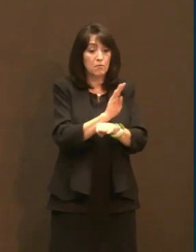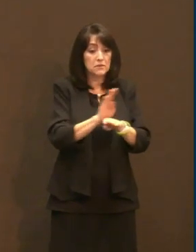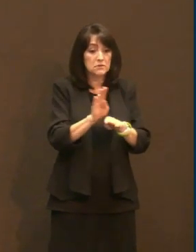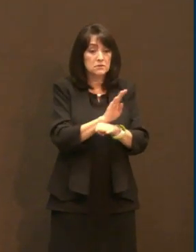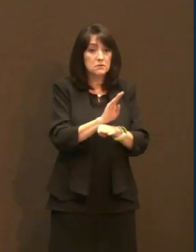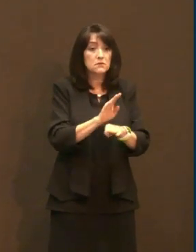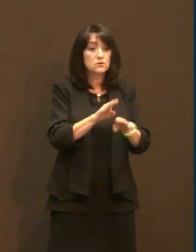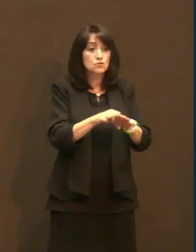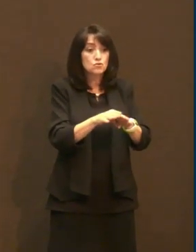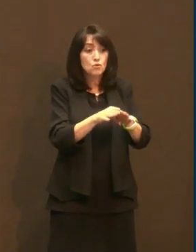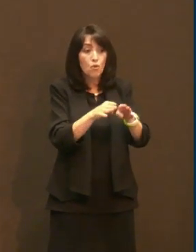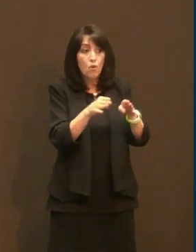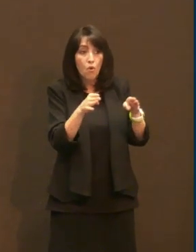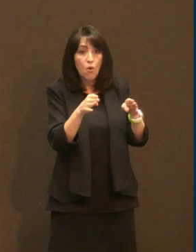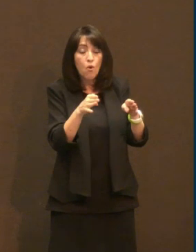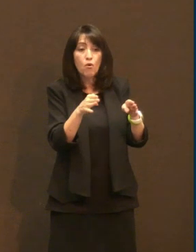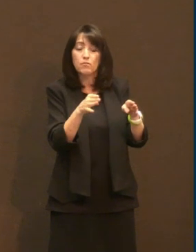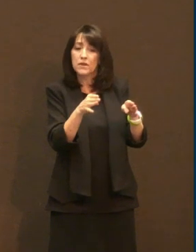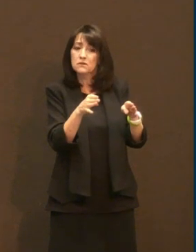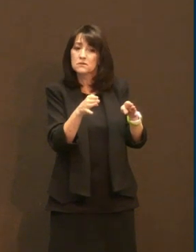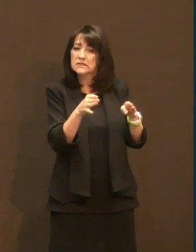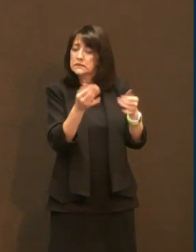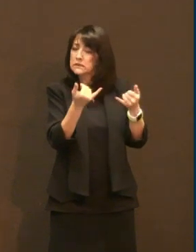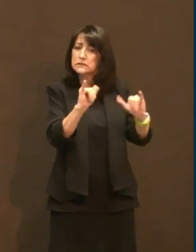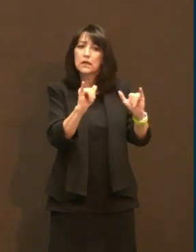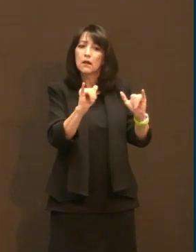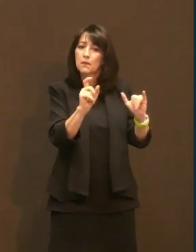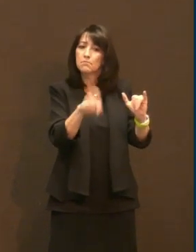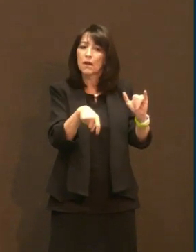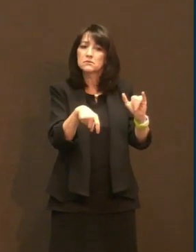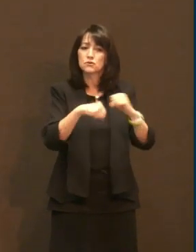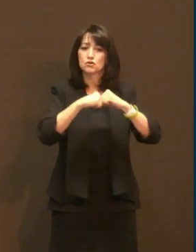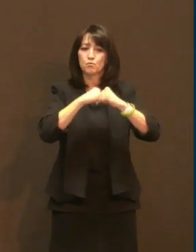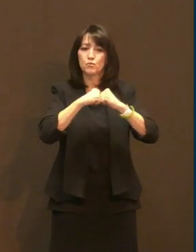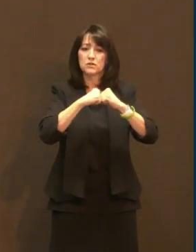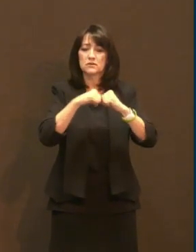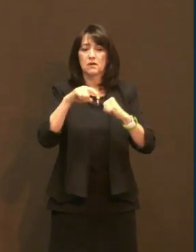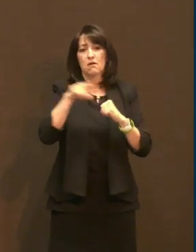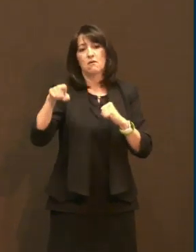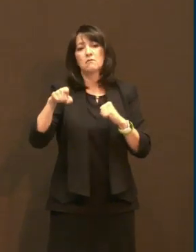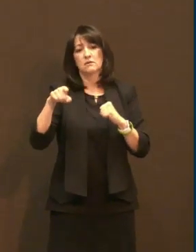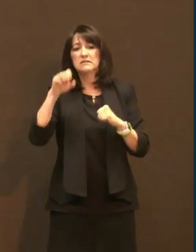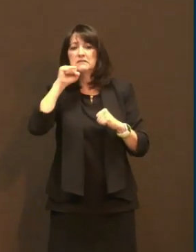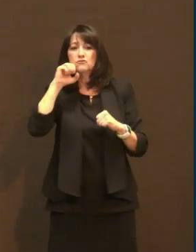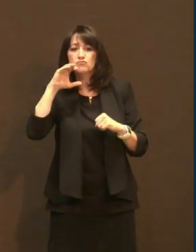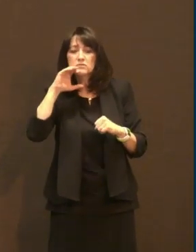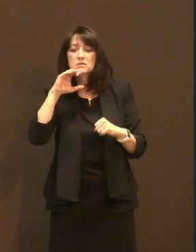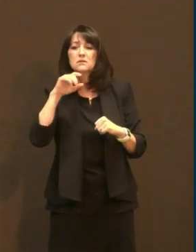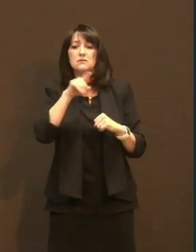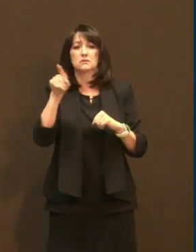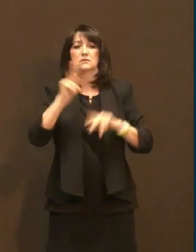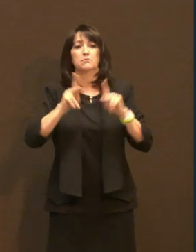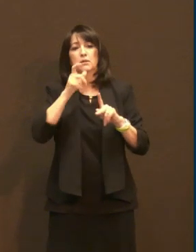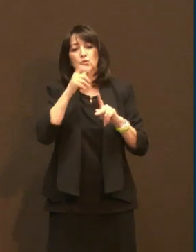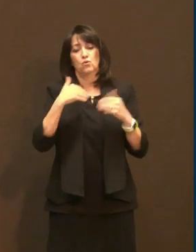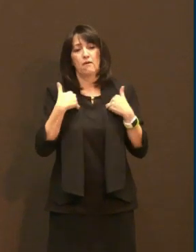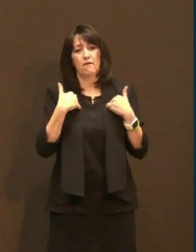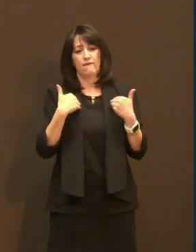than we've been doing, protecting that vulnerable population, our seniors, is going to be really important. Of